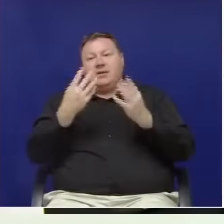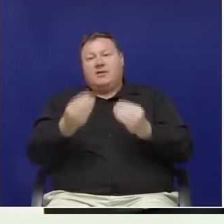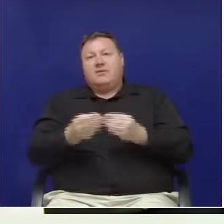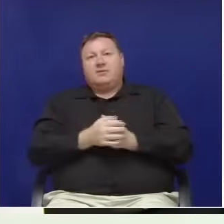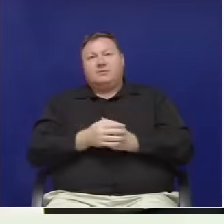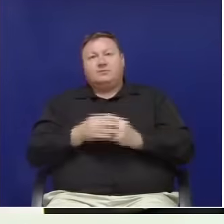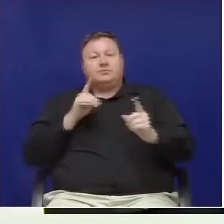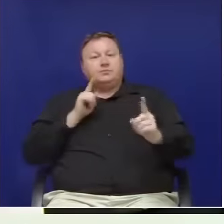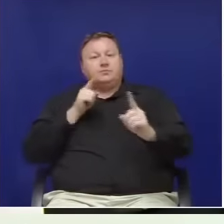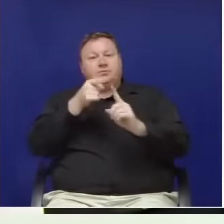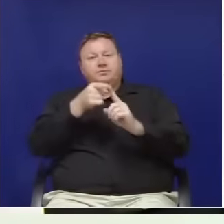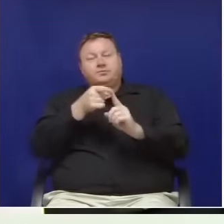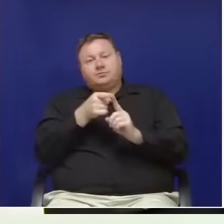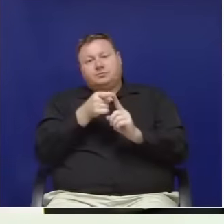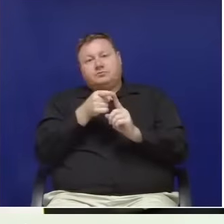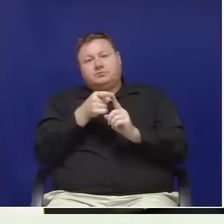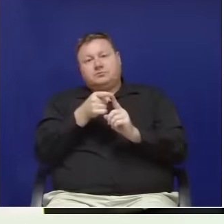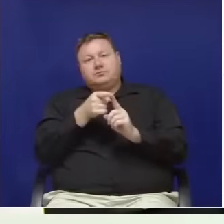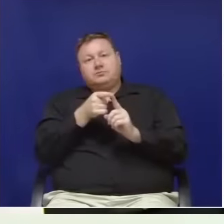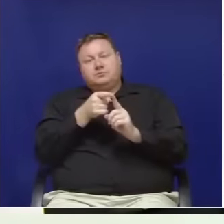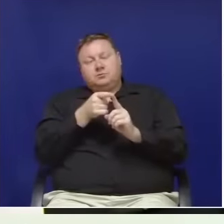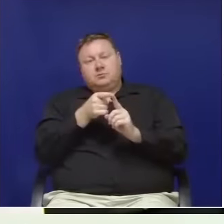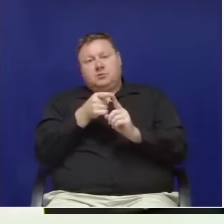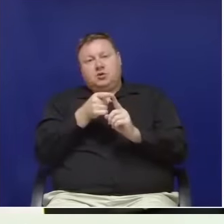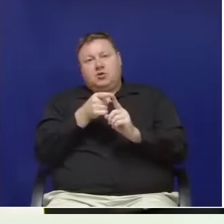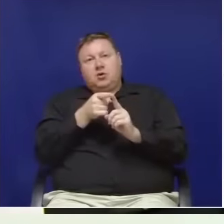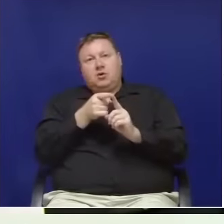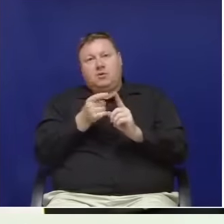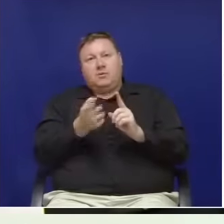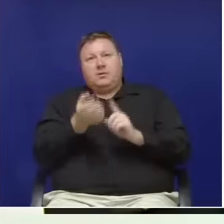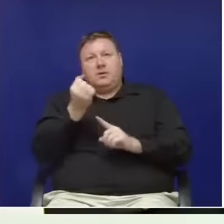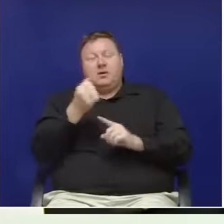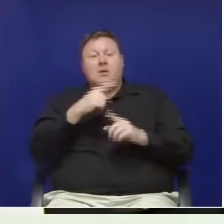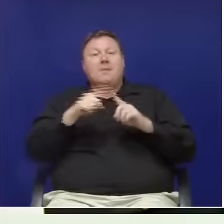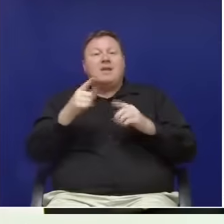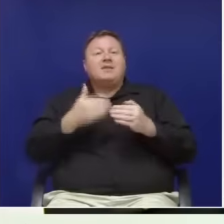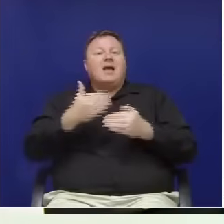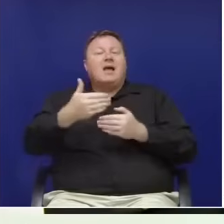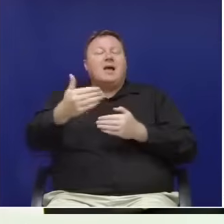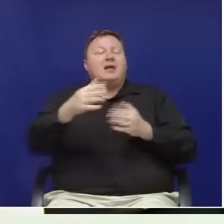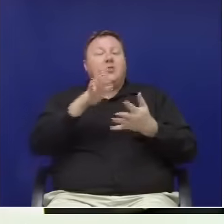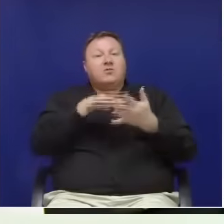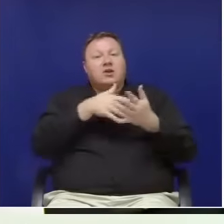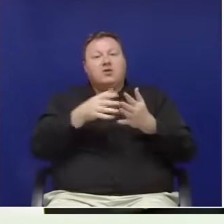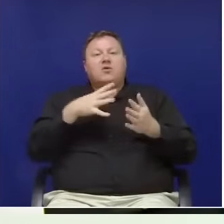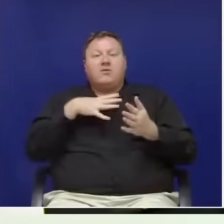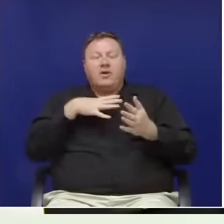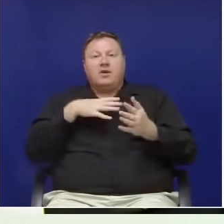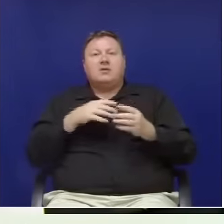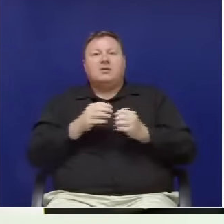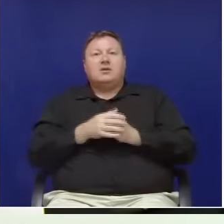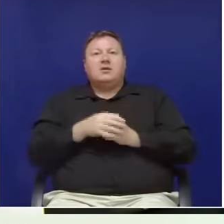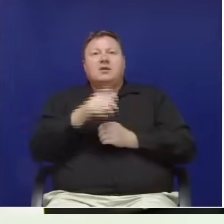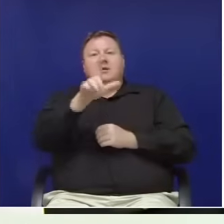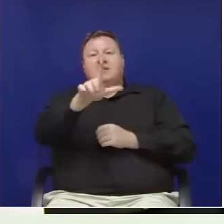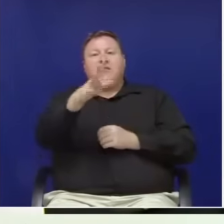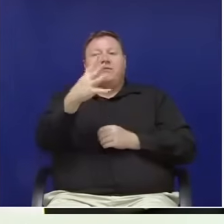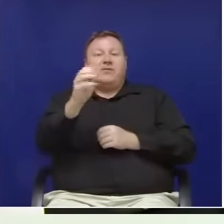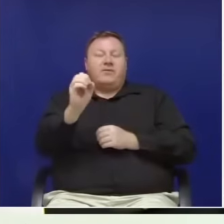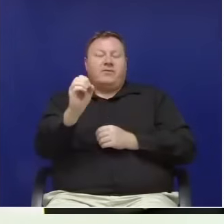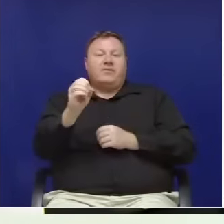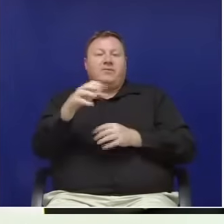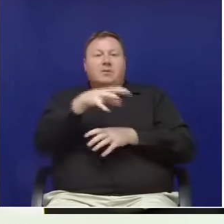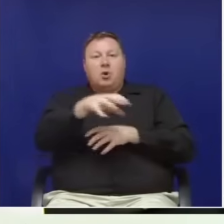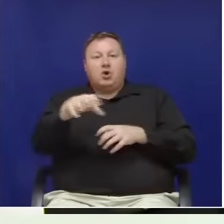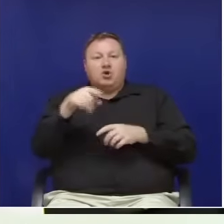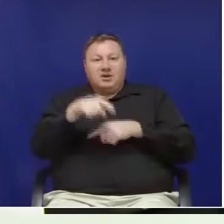a target and we've moved our target forward because we are actually well ahead of schedule. to reach 750 branches by the end of this